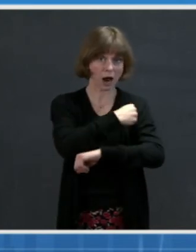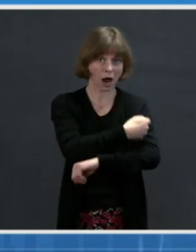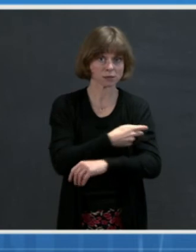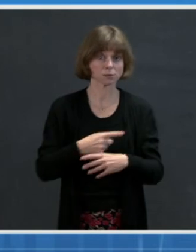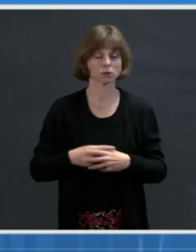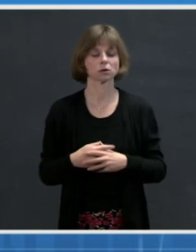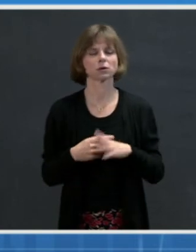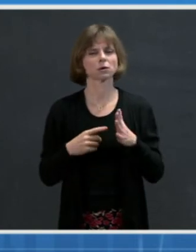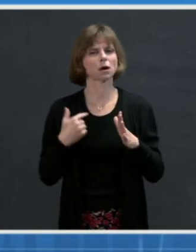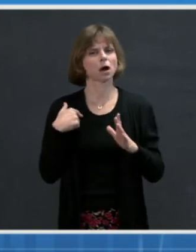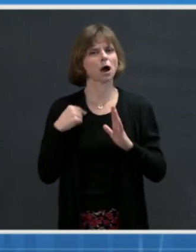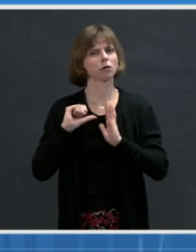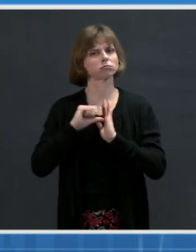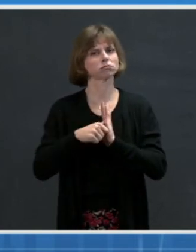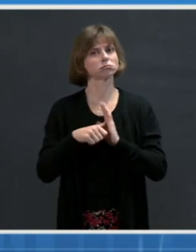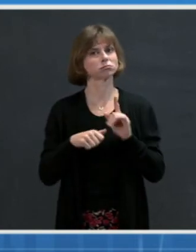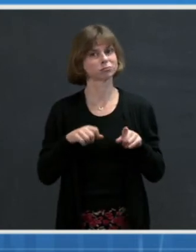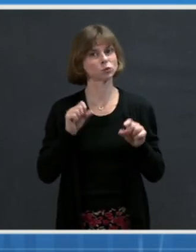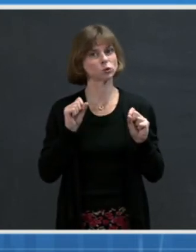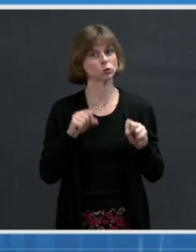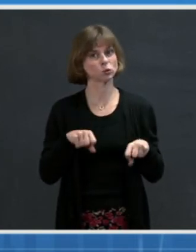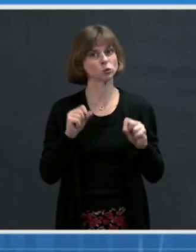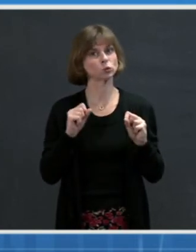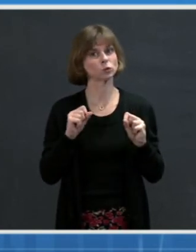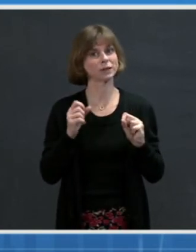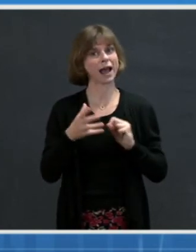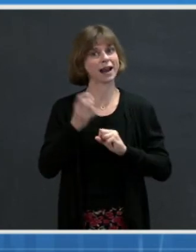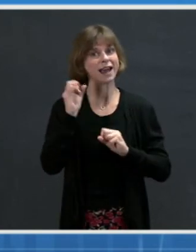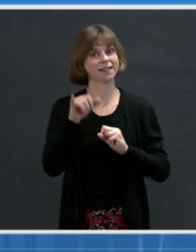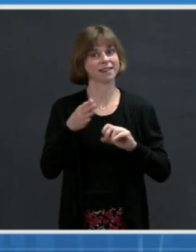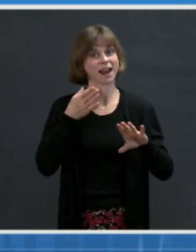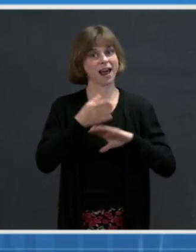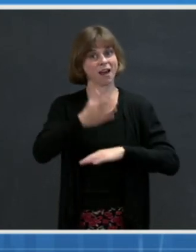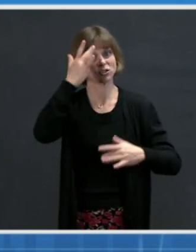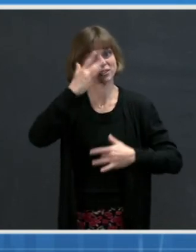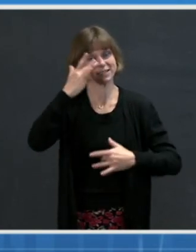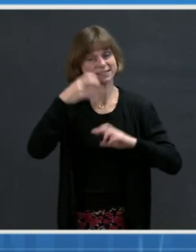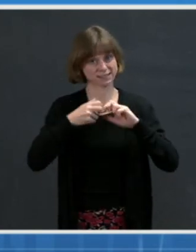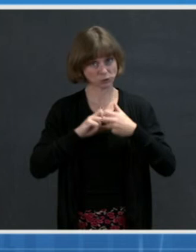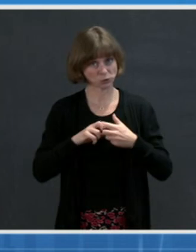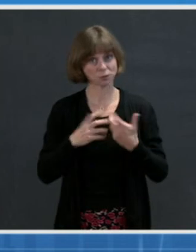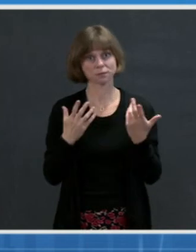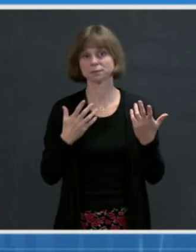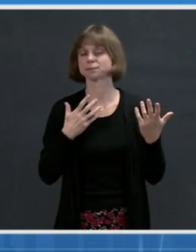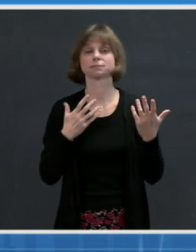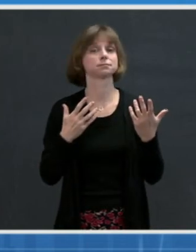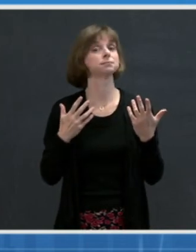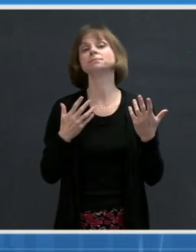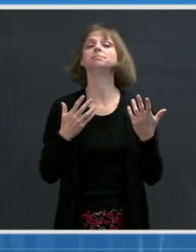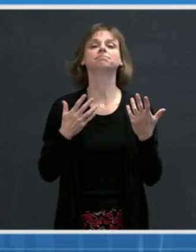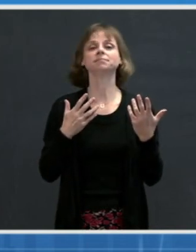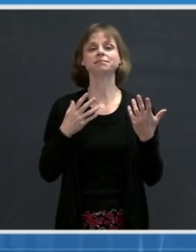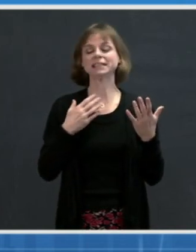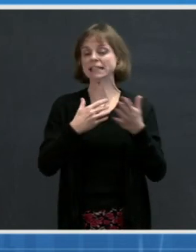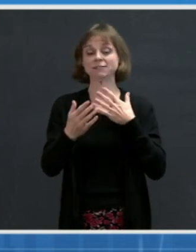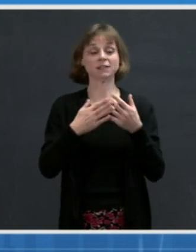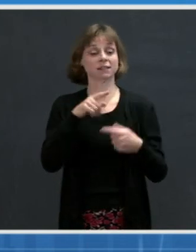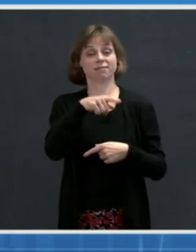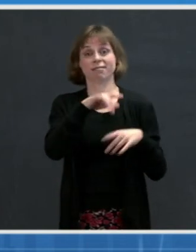out that you can get this post-acute syndrome even in individuals who did not require